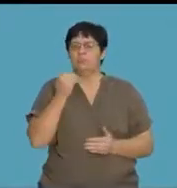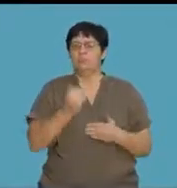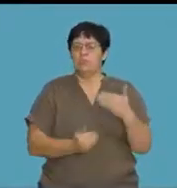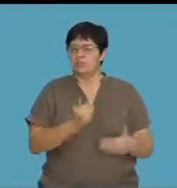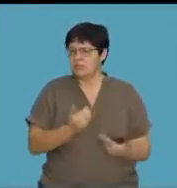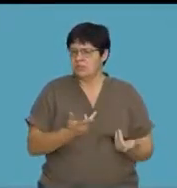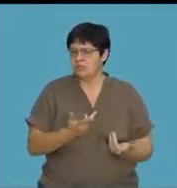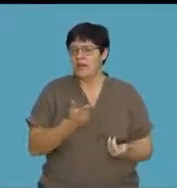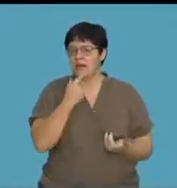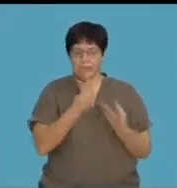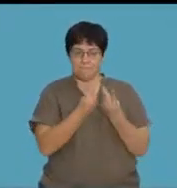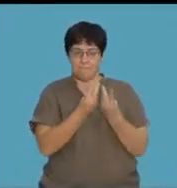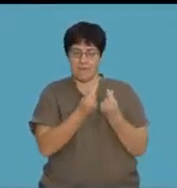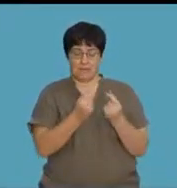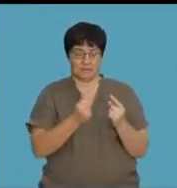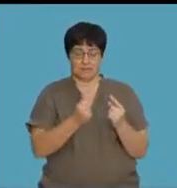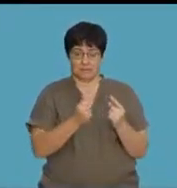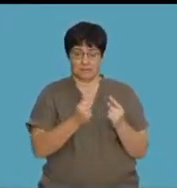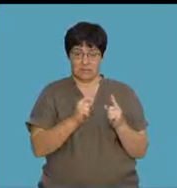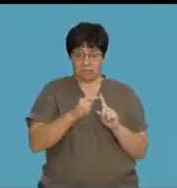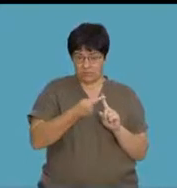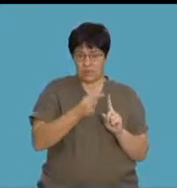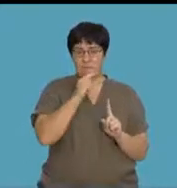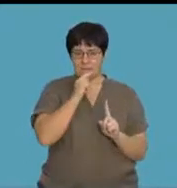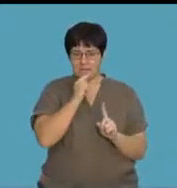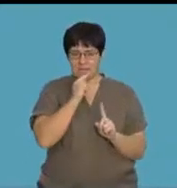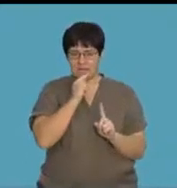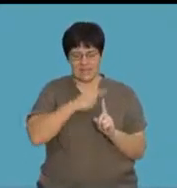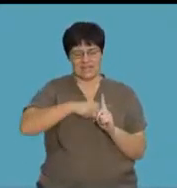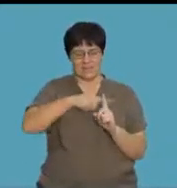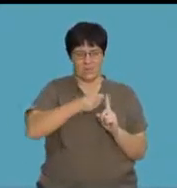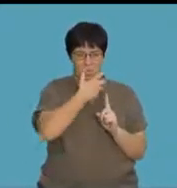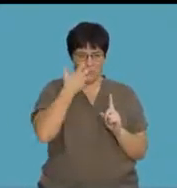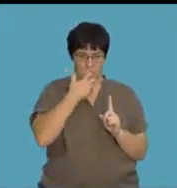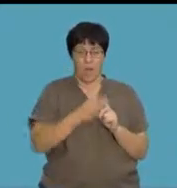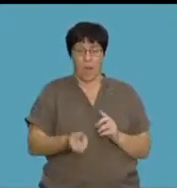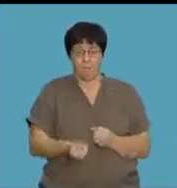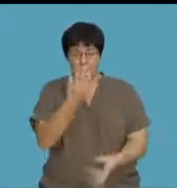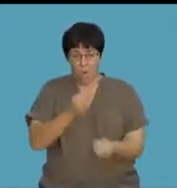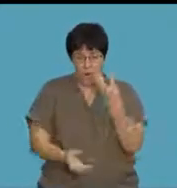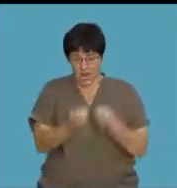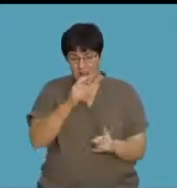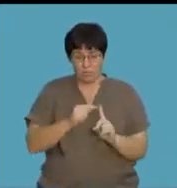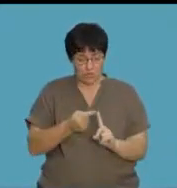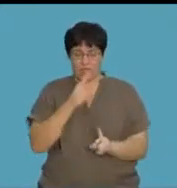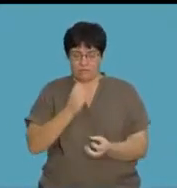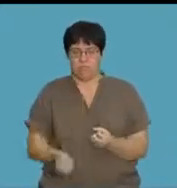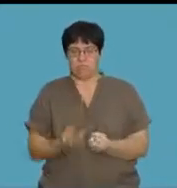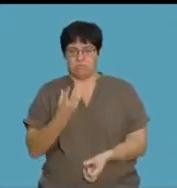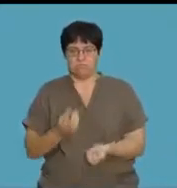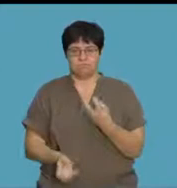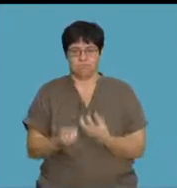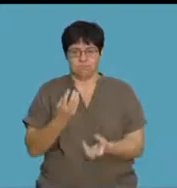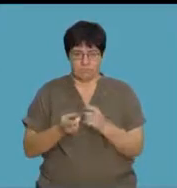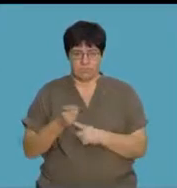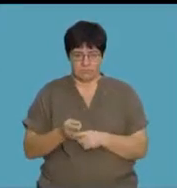do with the melting point is obviously the melting, okay? Boiling point has to do with the boiling or change of phase